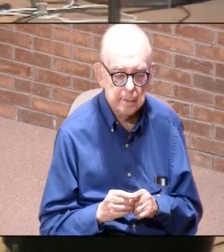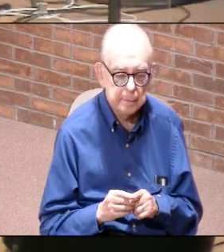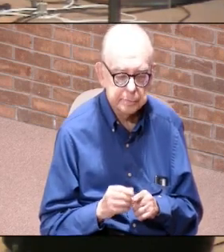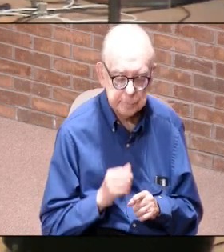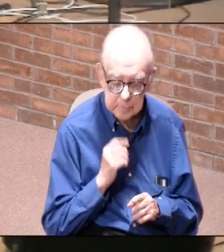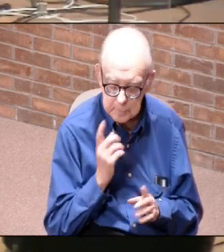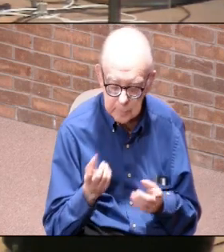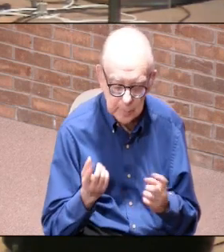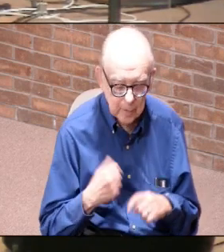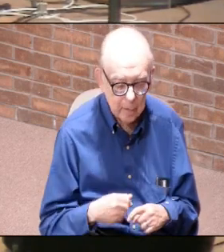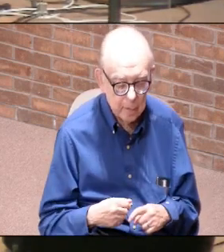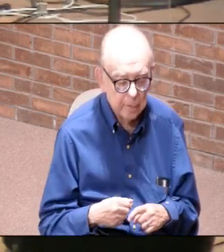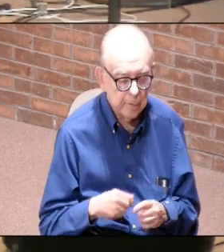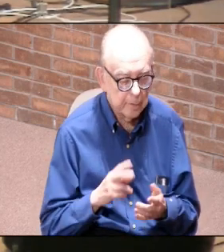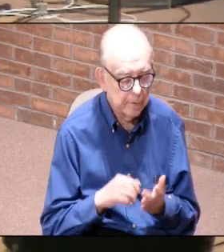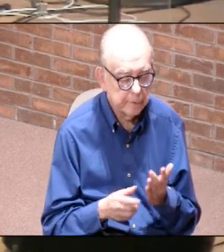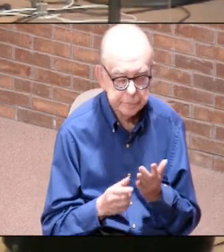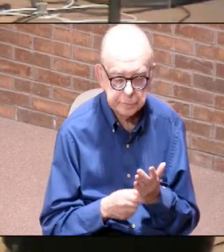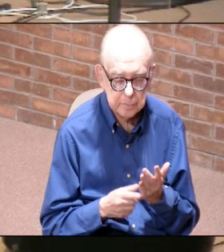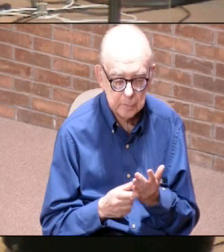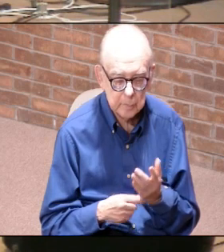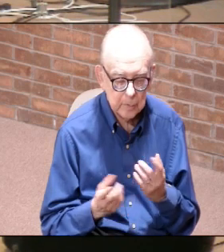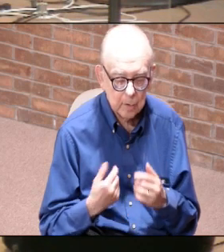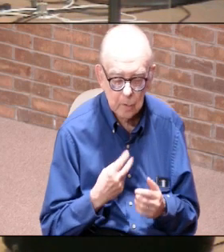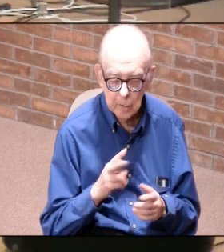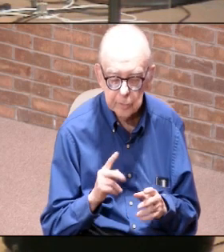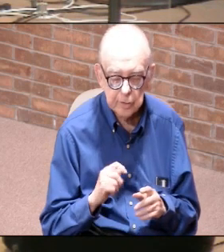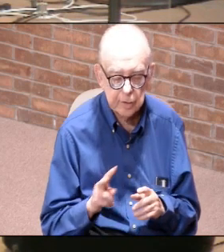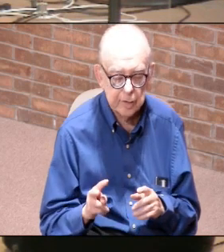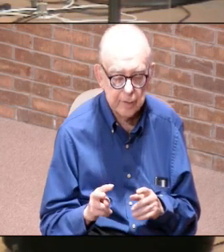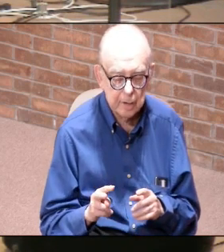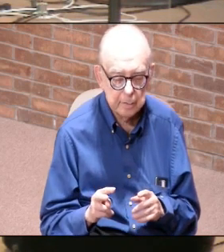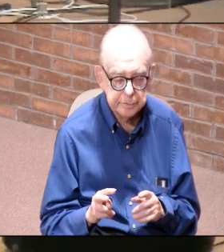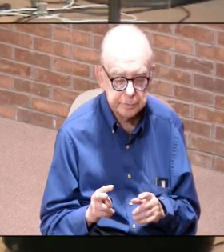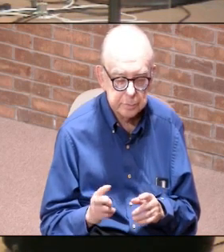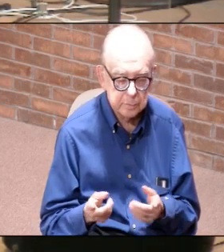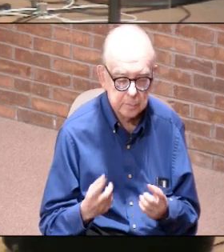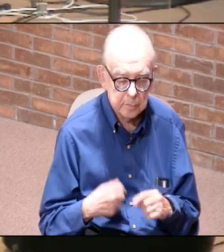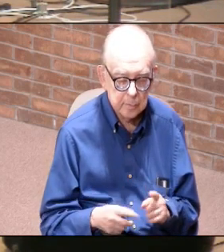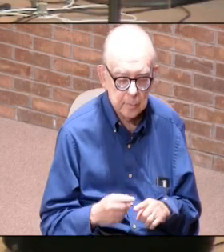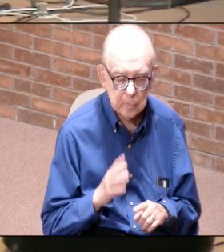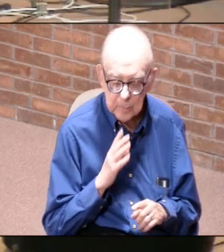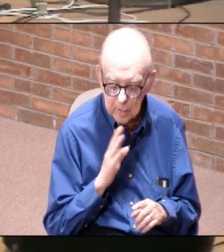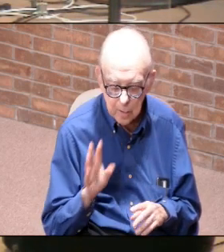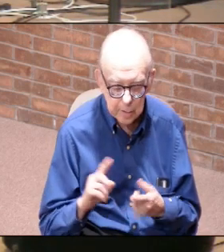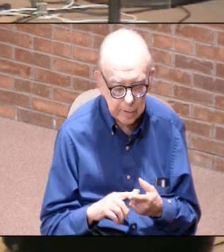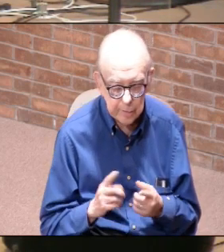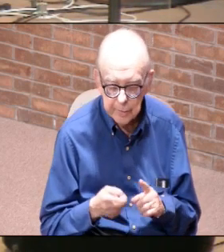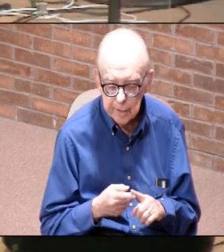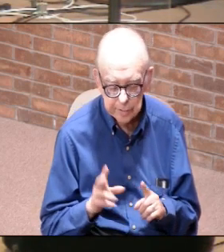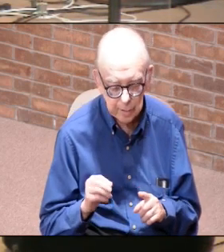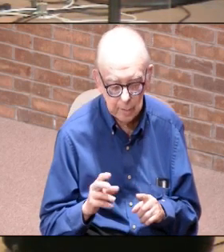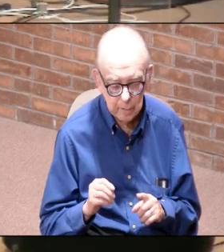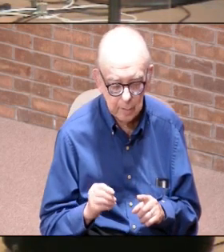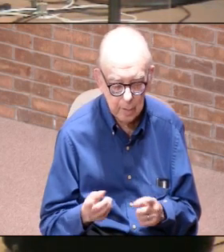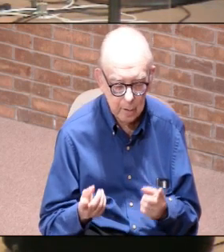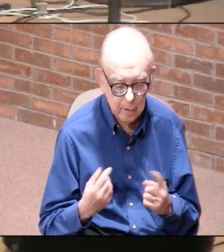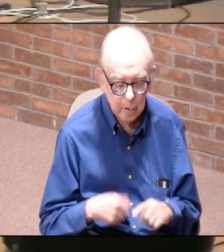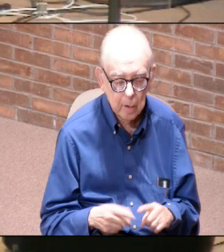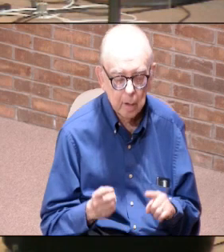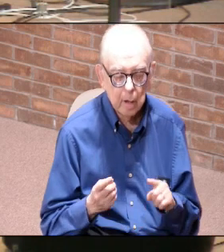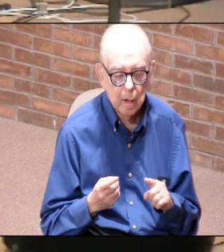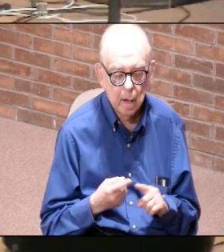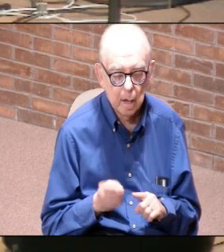It doesn't come from reading a magazine. It doesn't come from watching TV. It doesn't come from talking to your friends. It comes